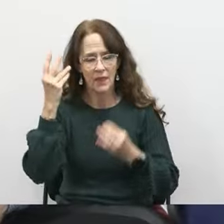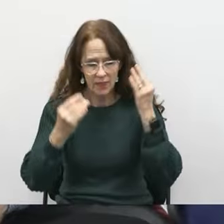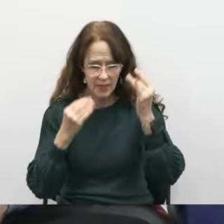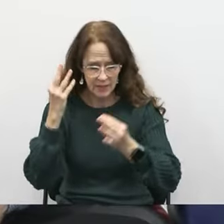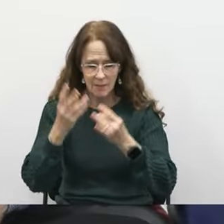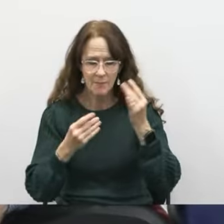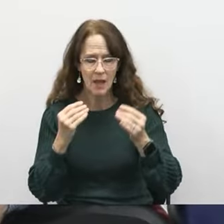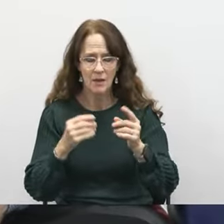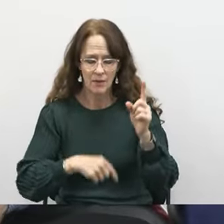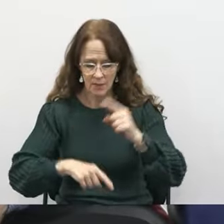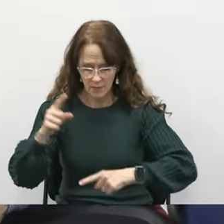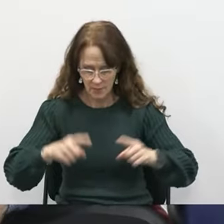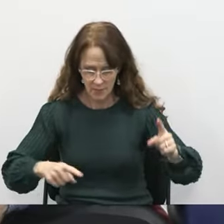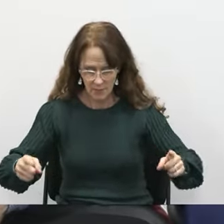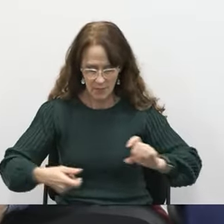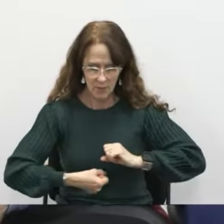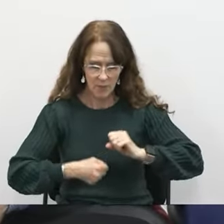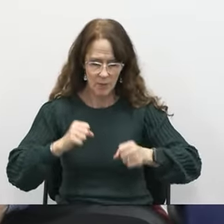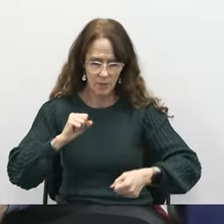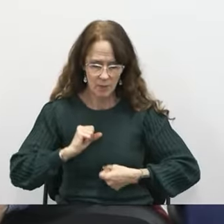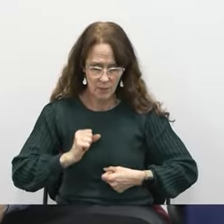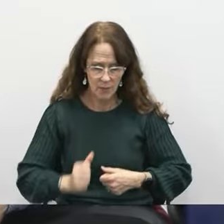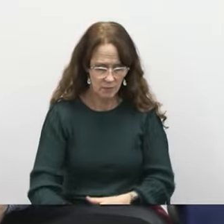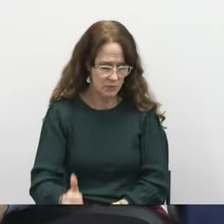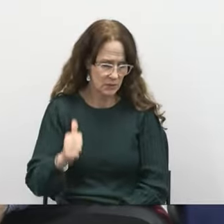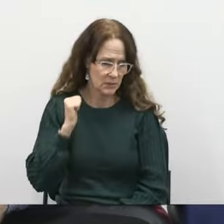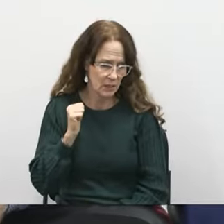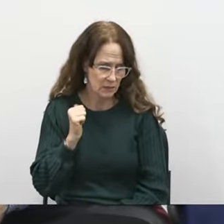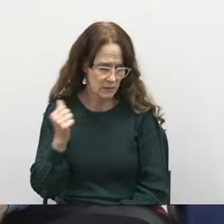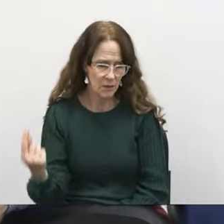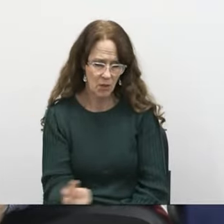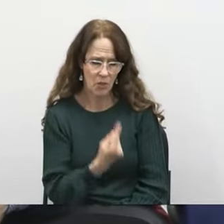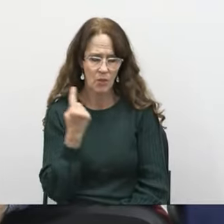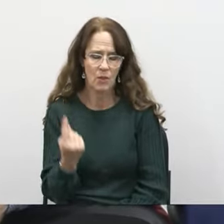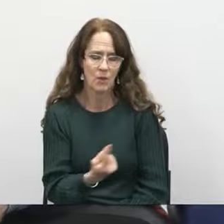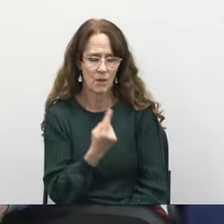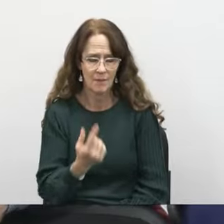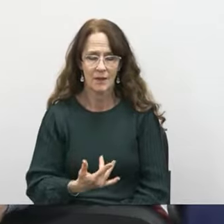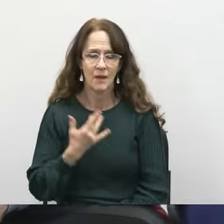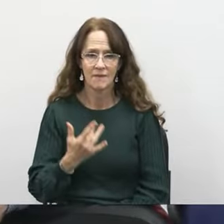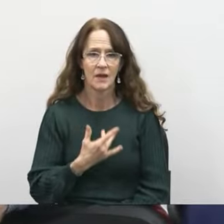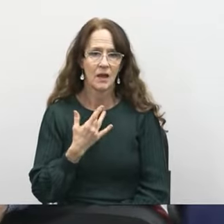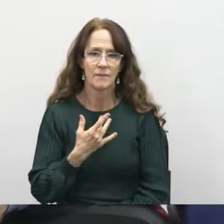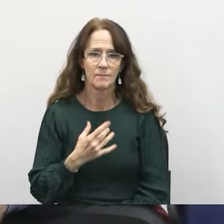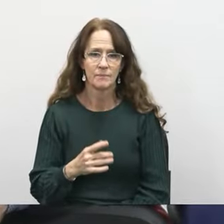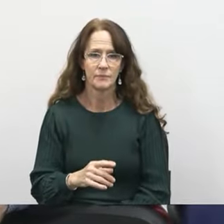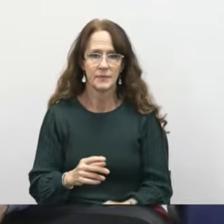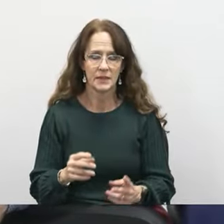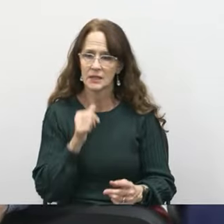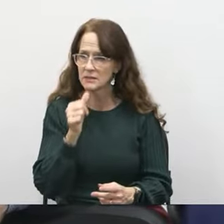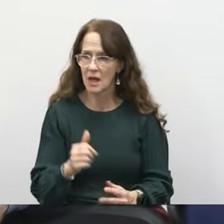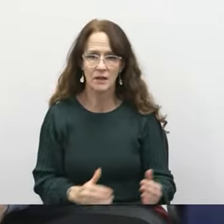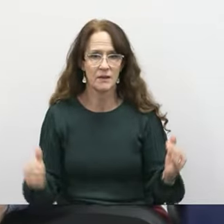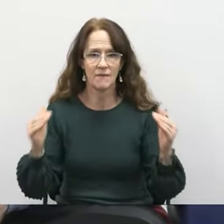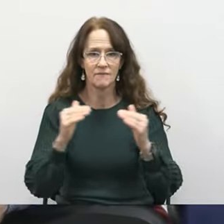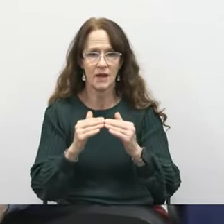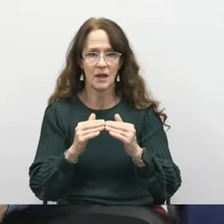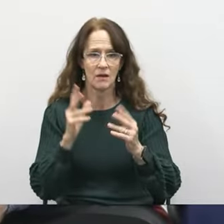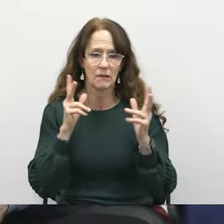more ways of heartbreak, desolation, and rejection students may feel following these intensely unfair